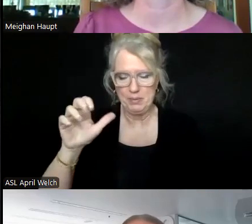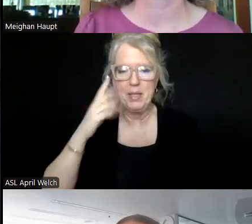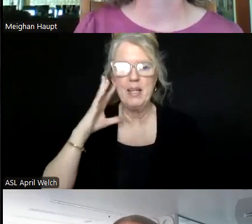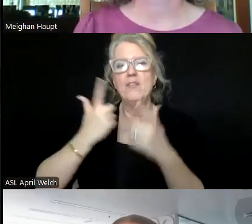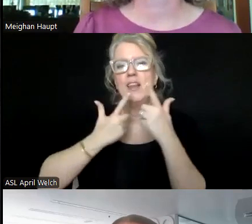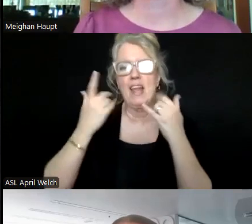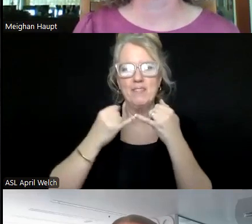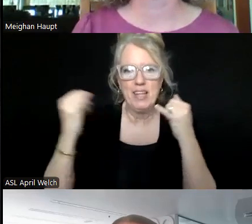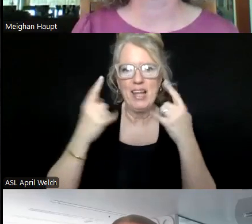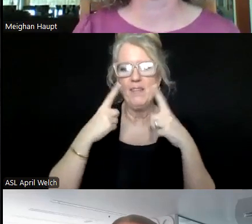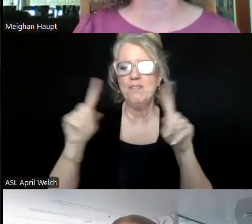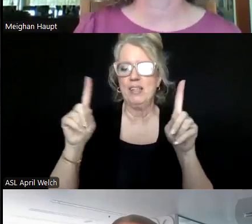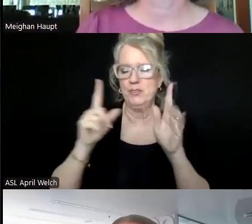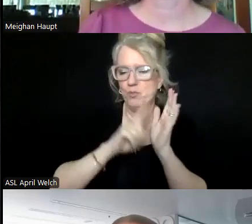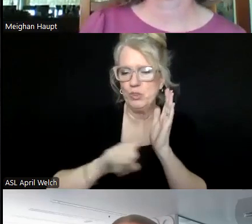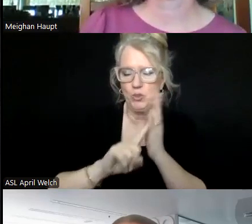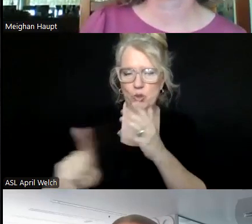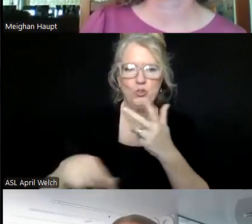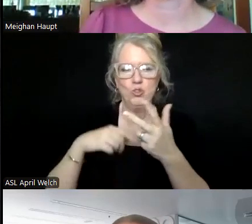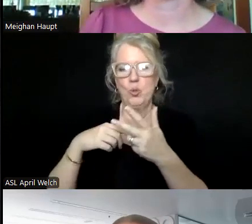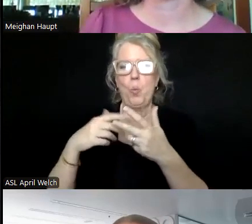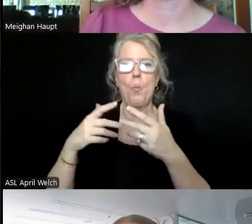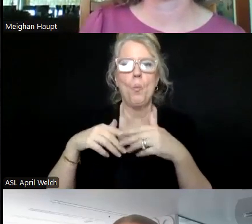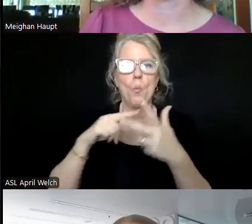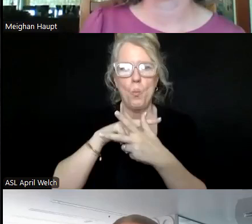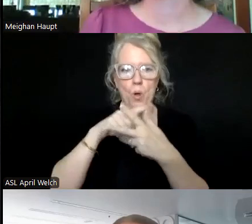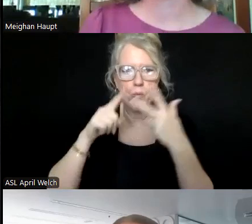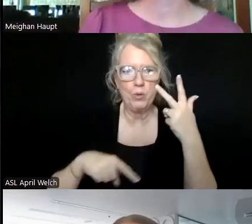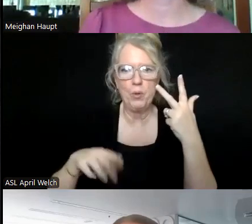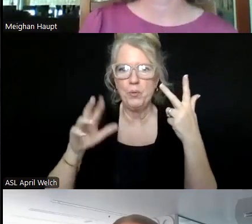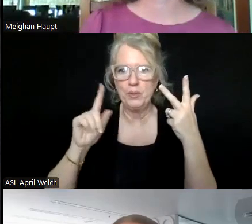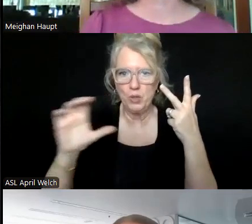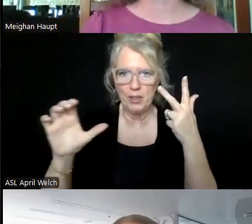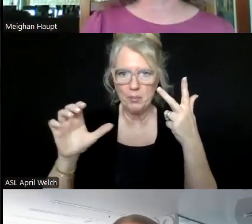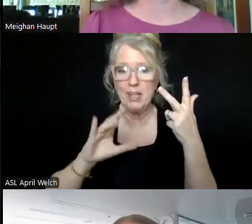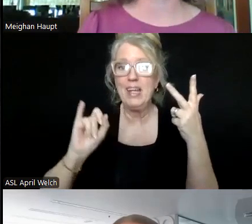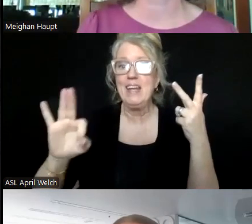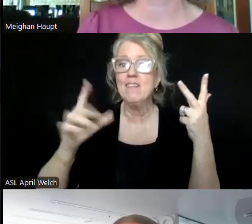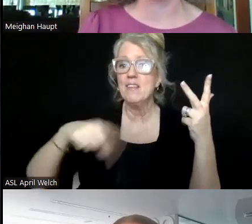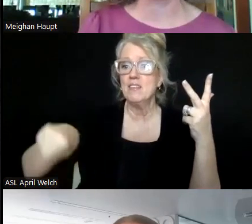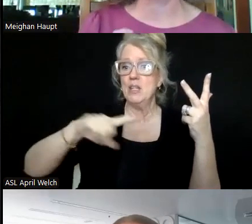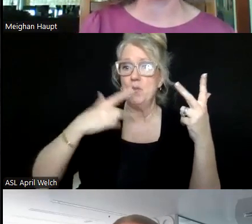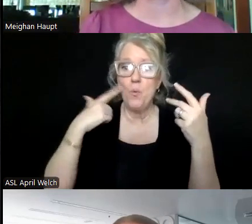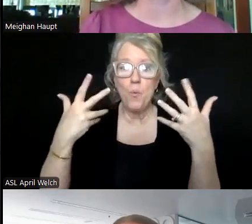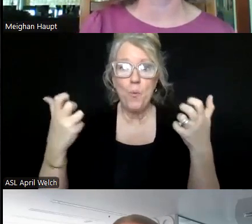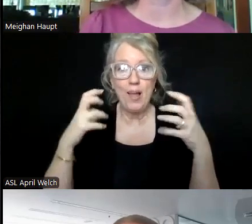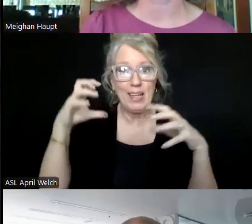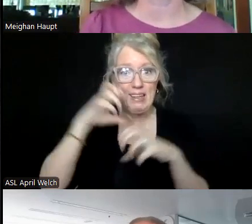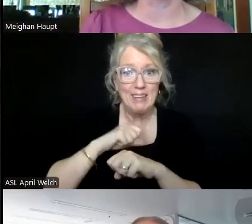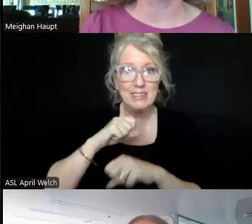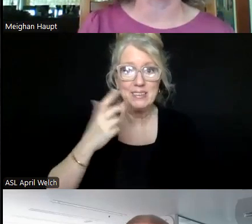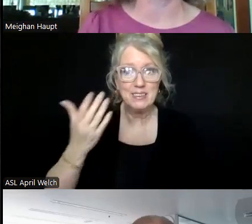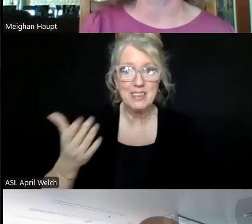Effectiveness Research. What were these 3 documents? And if anybody else wants to take a guess, even